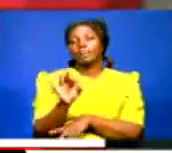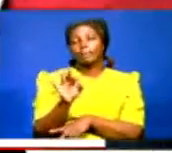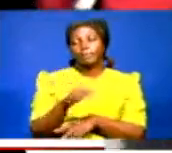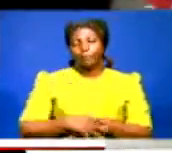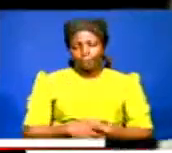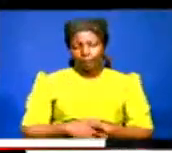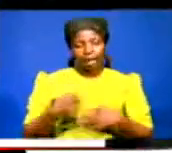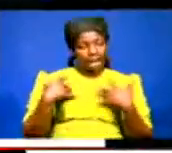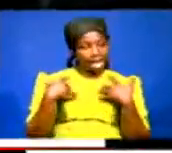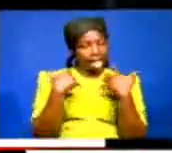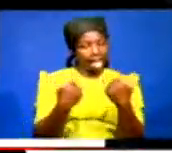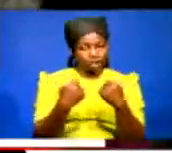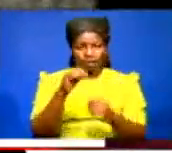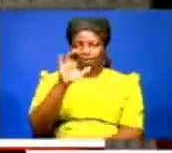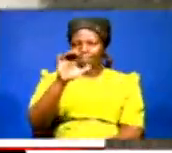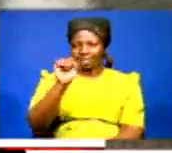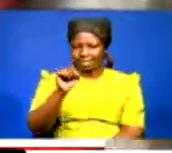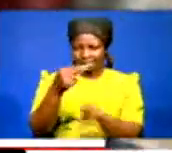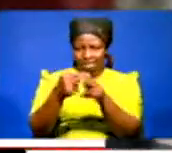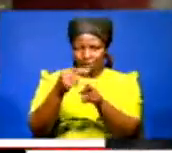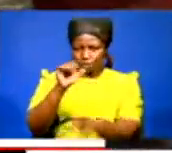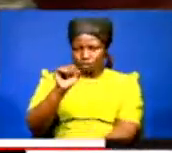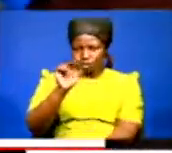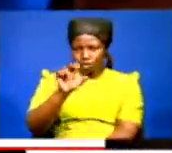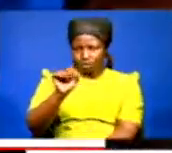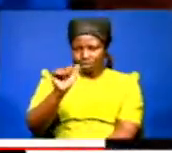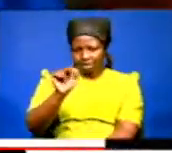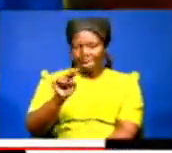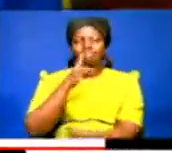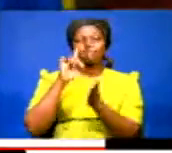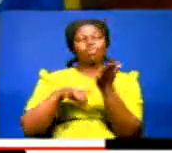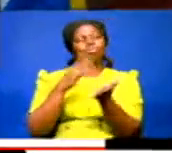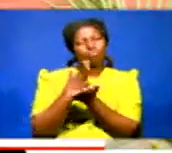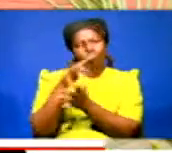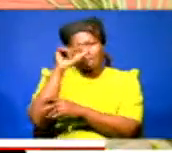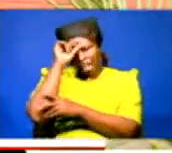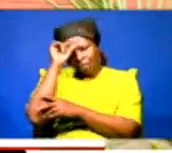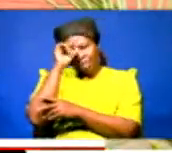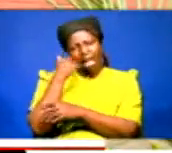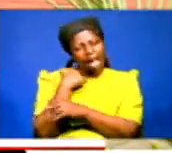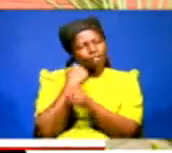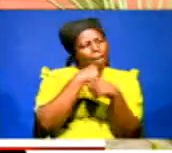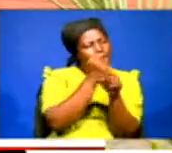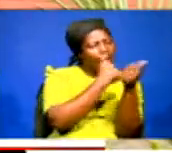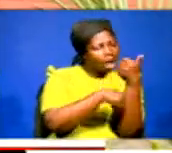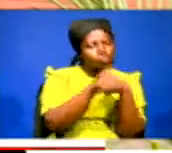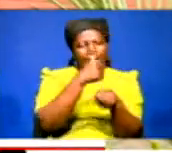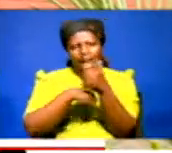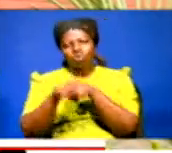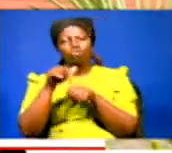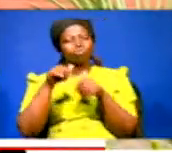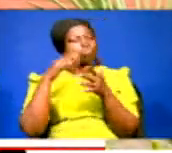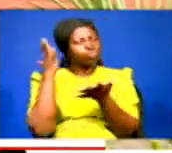Health Cabinet Secretary Susan Nakhumicha notes that although the government has put in place a raft of measures to mitigate against the spread